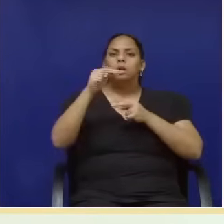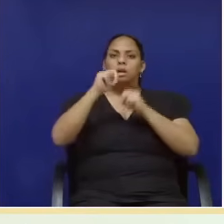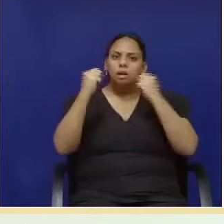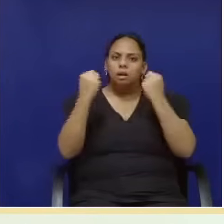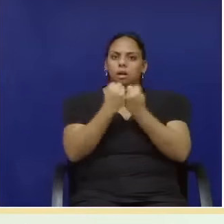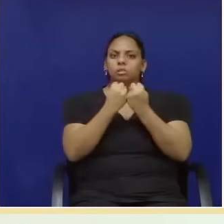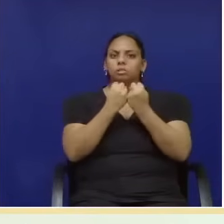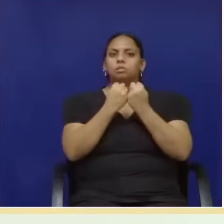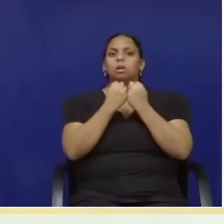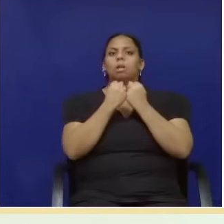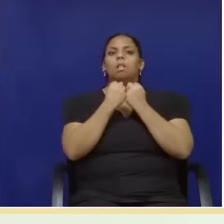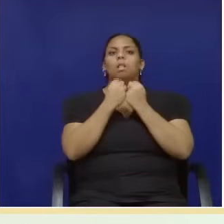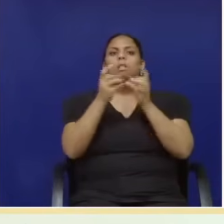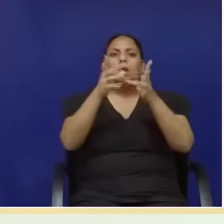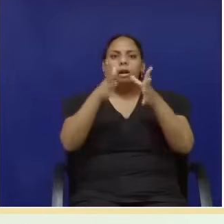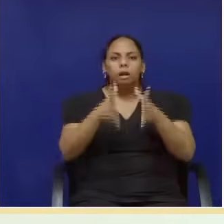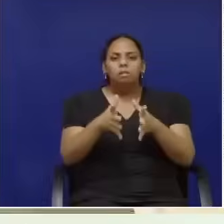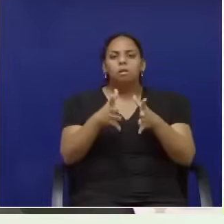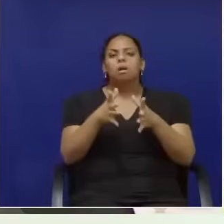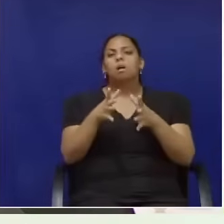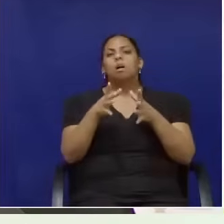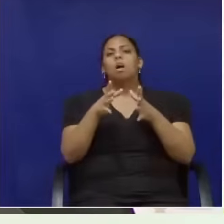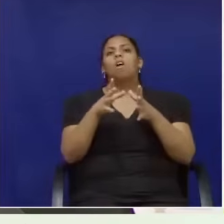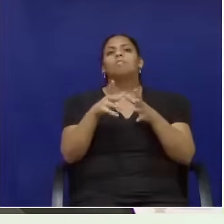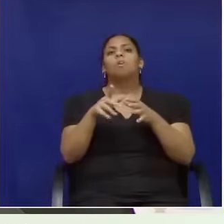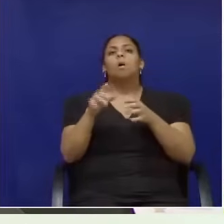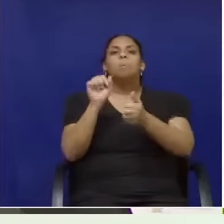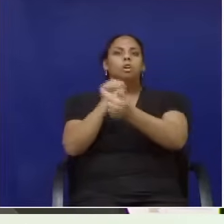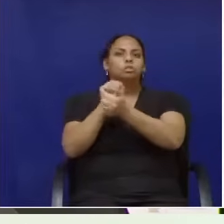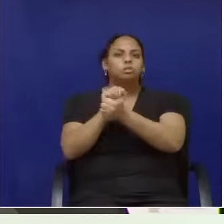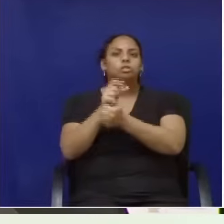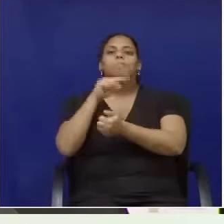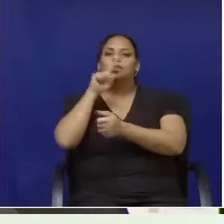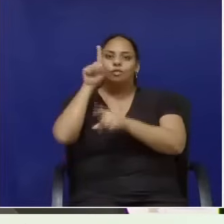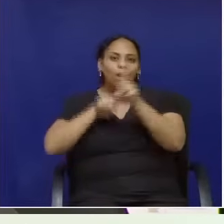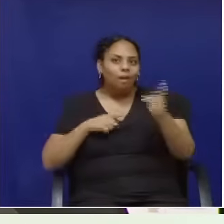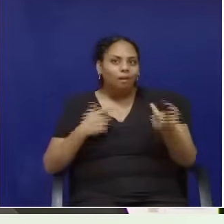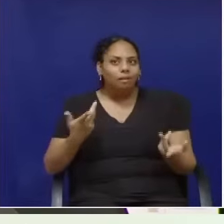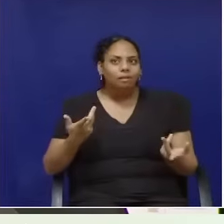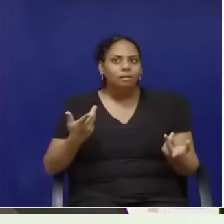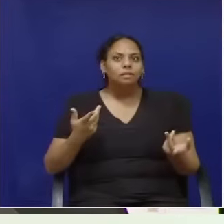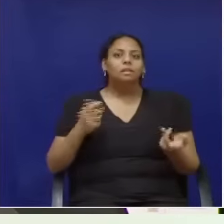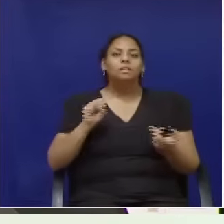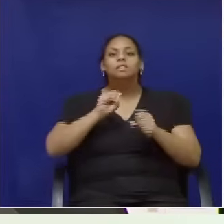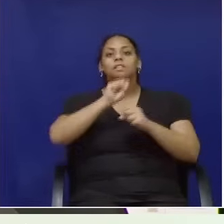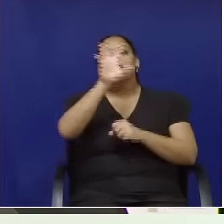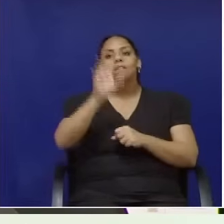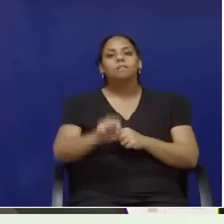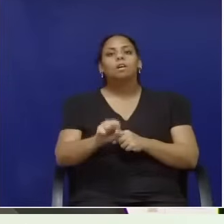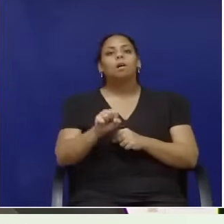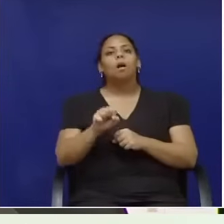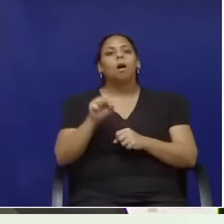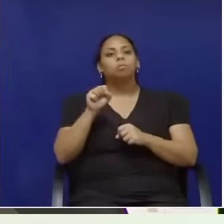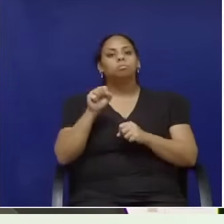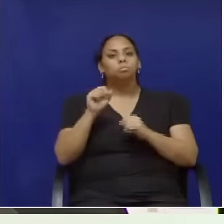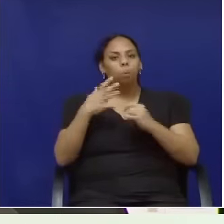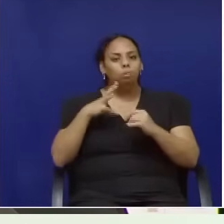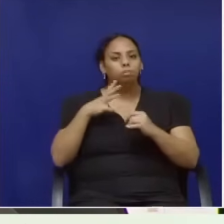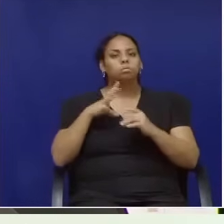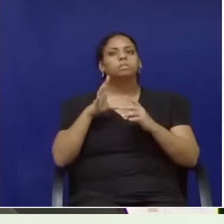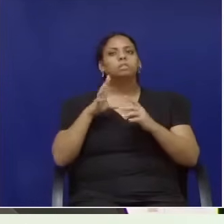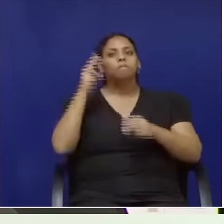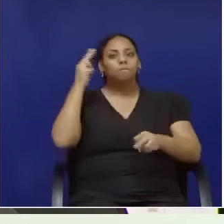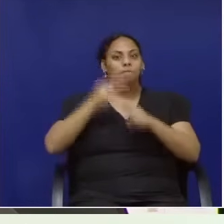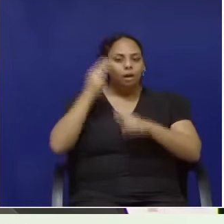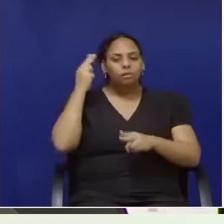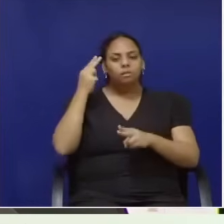of Public Prosecutions, and you failed at that too. South Africa demands that all those implicated in the findings of the